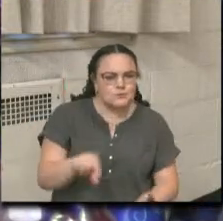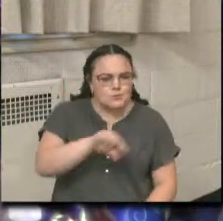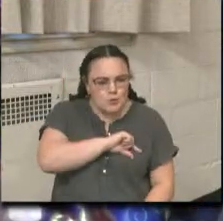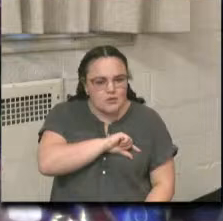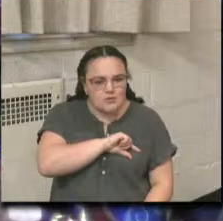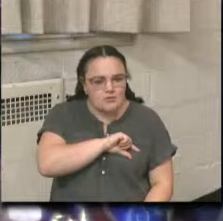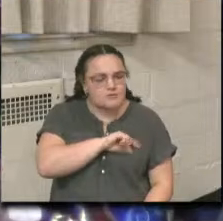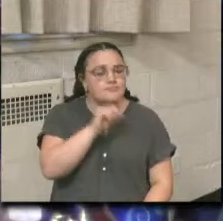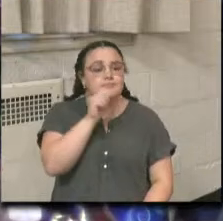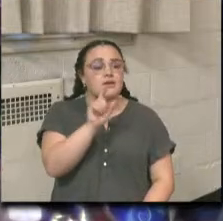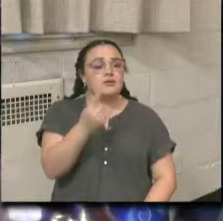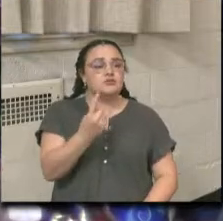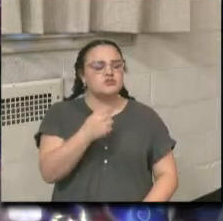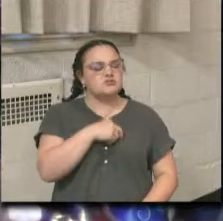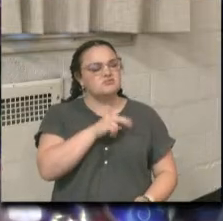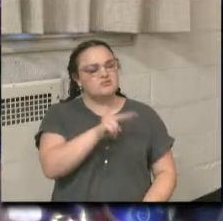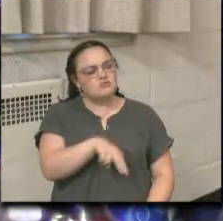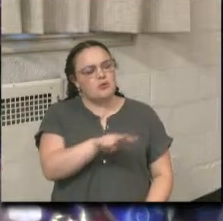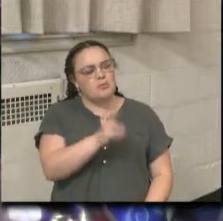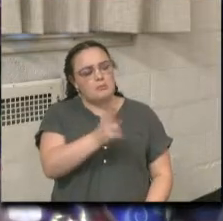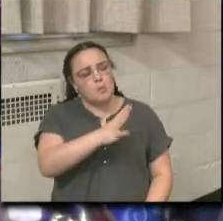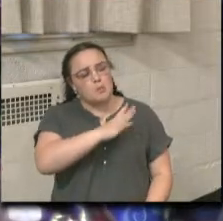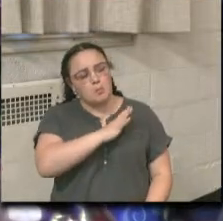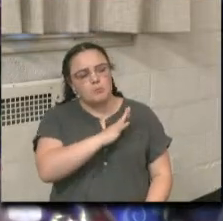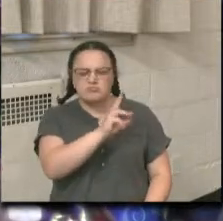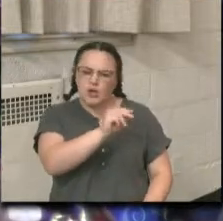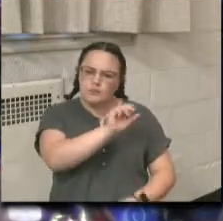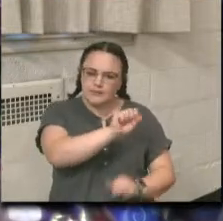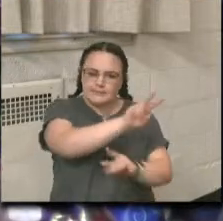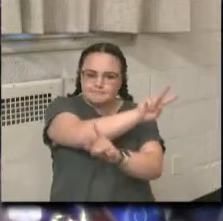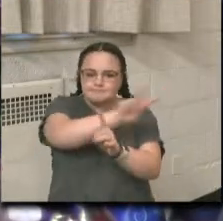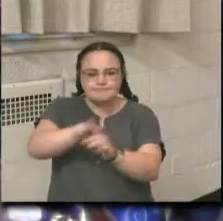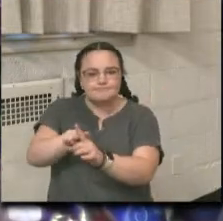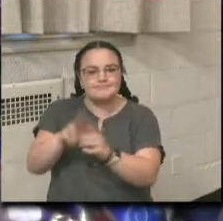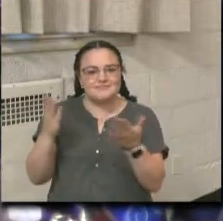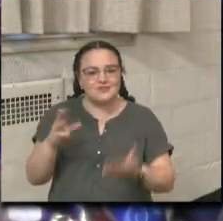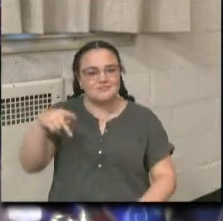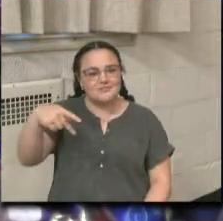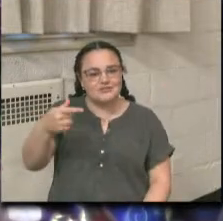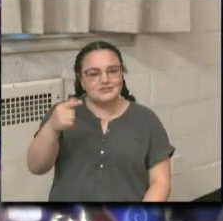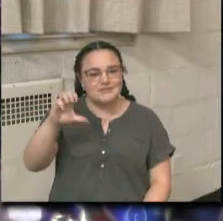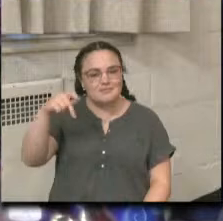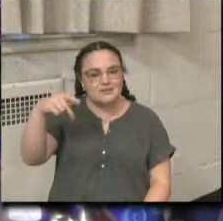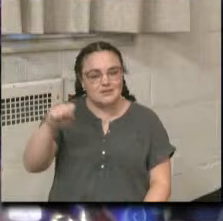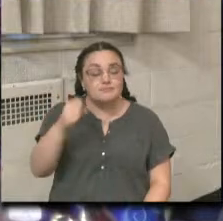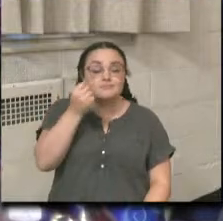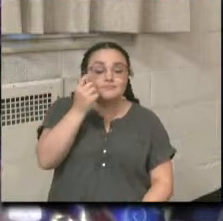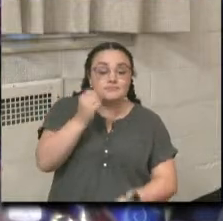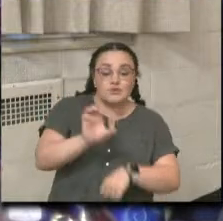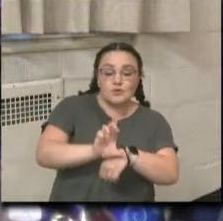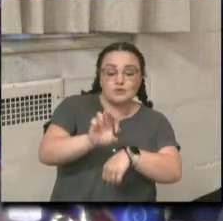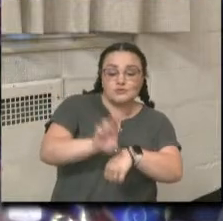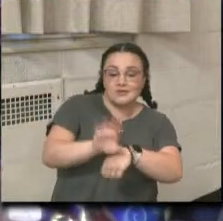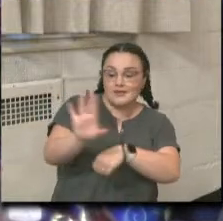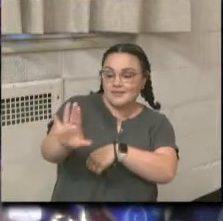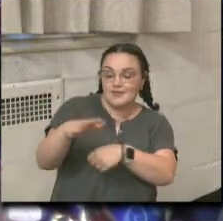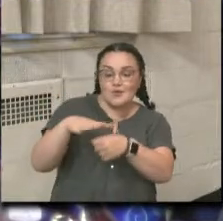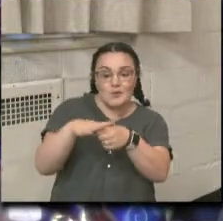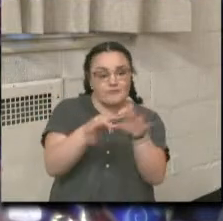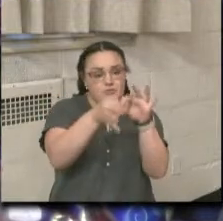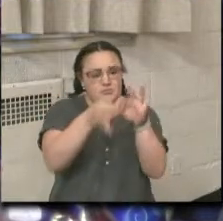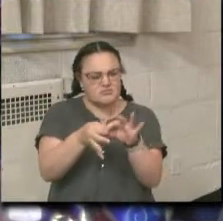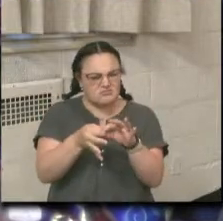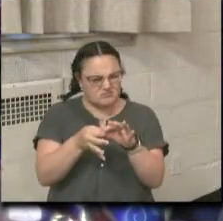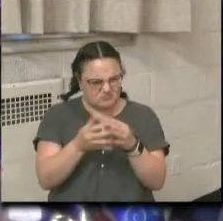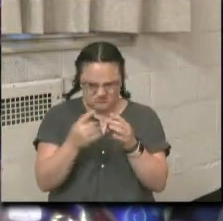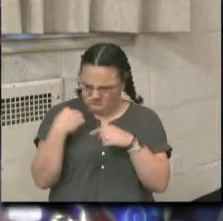in our own lives and throughout PGCPS. Costa Rica's relationship with coffee dates back to the 18th